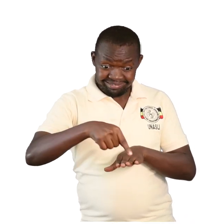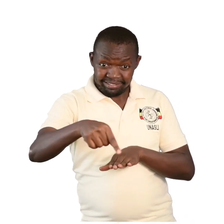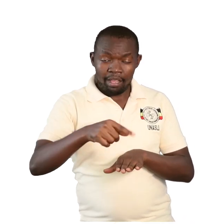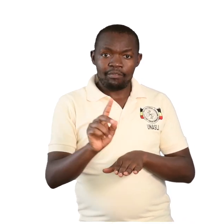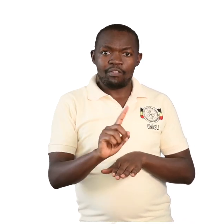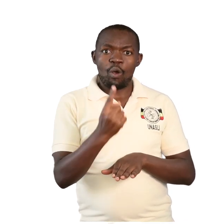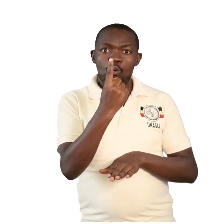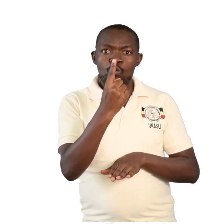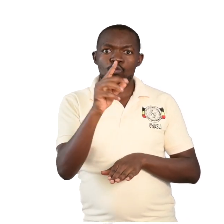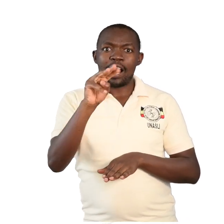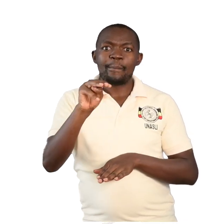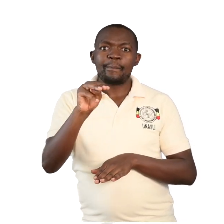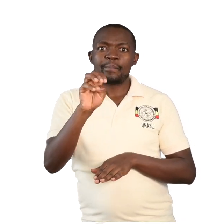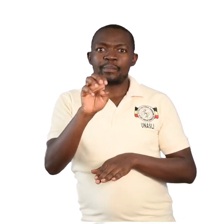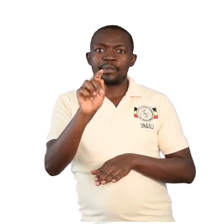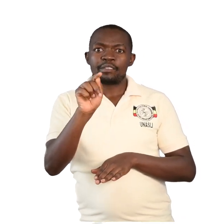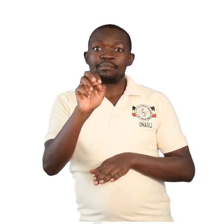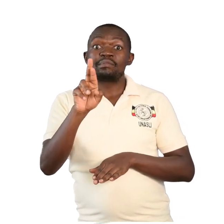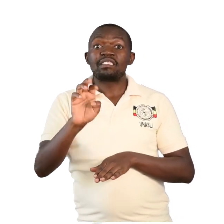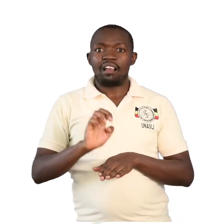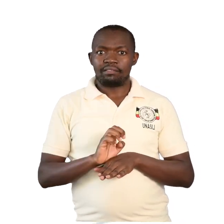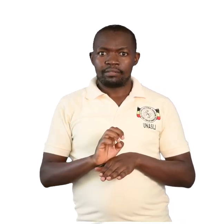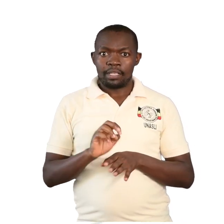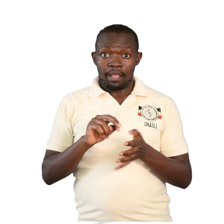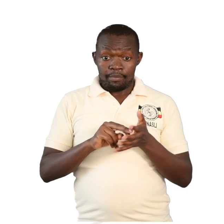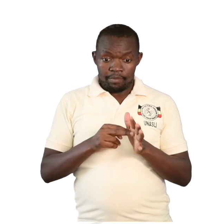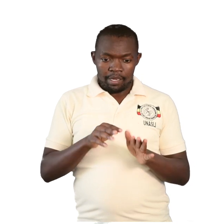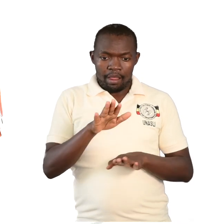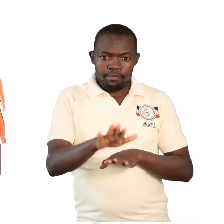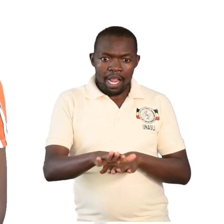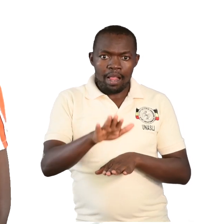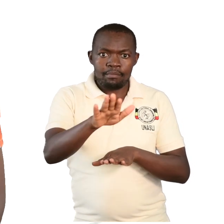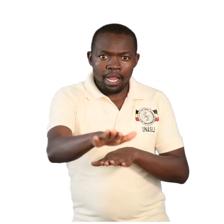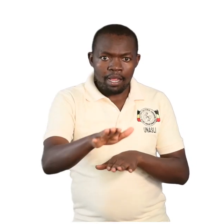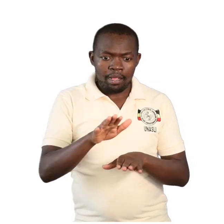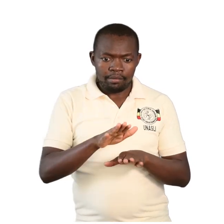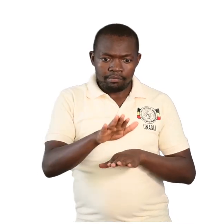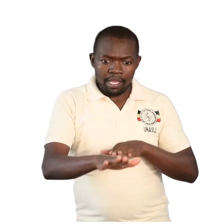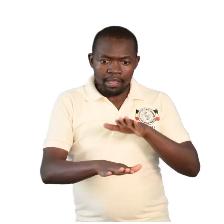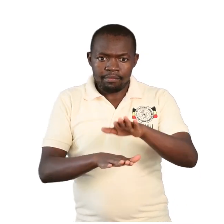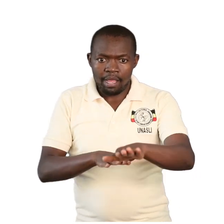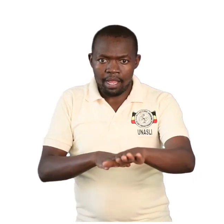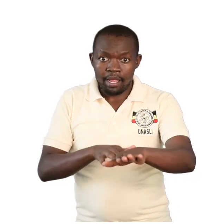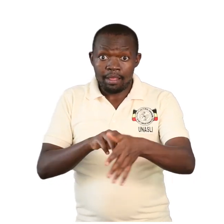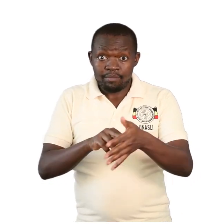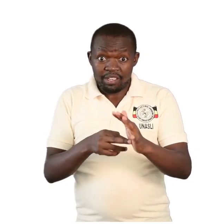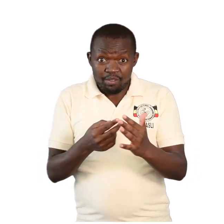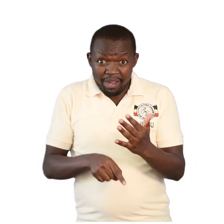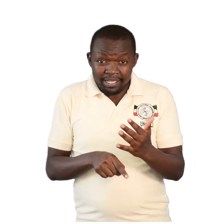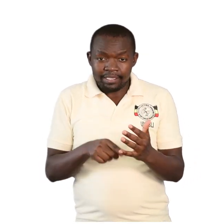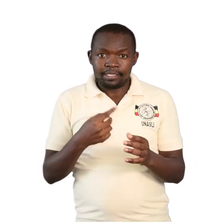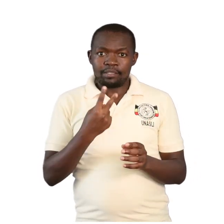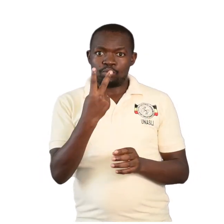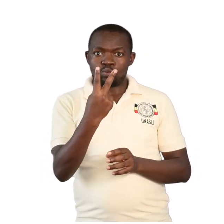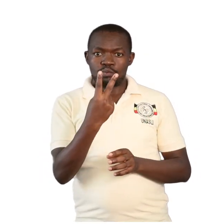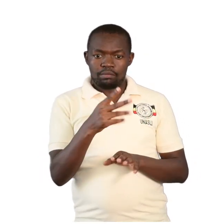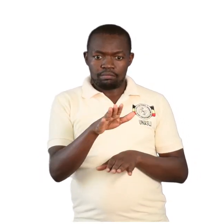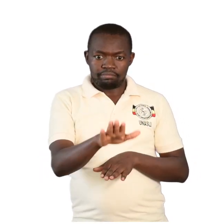2 steps, so that means our approximation there will be, very good, 2